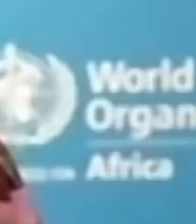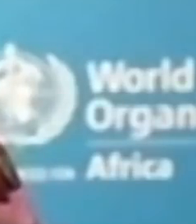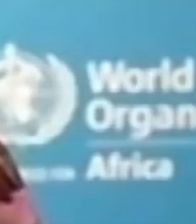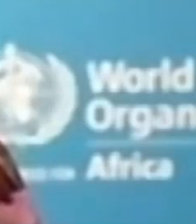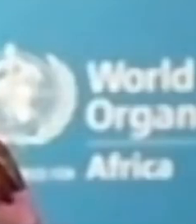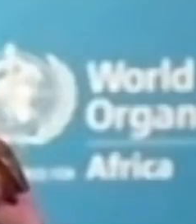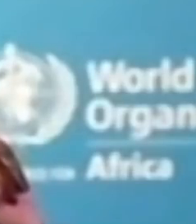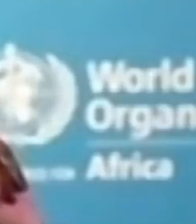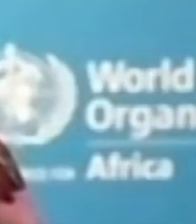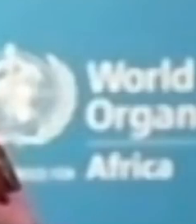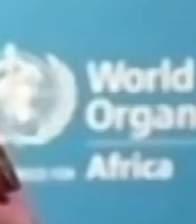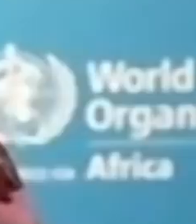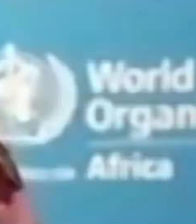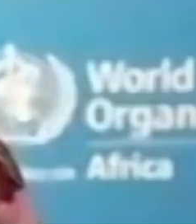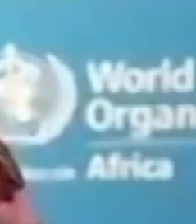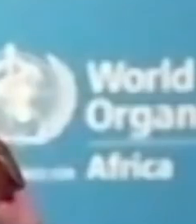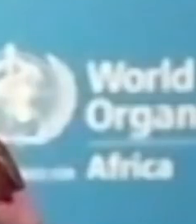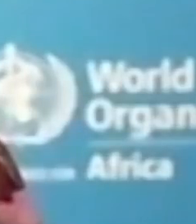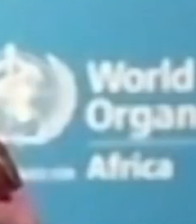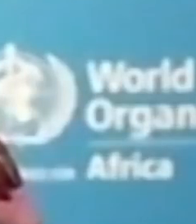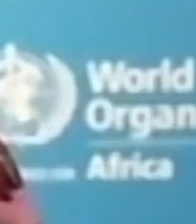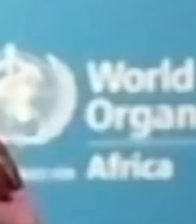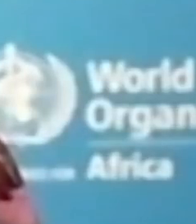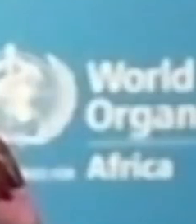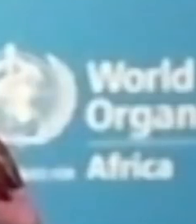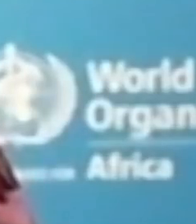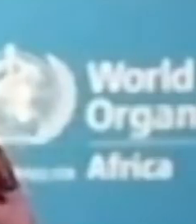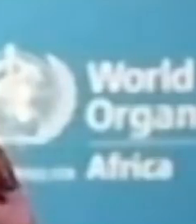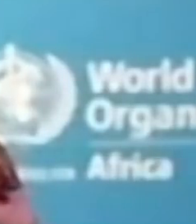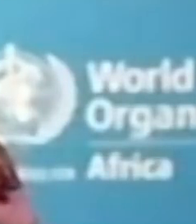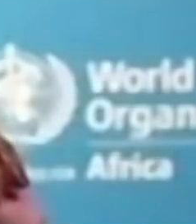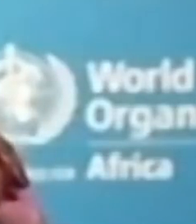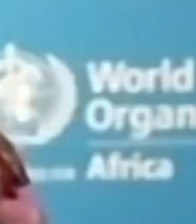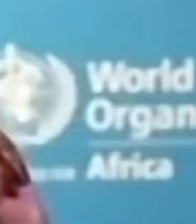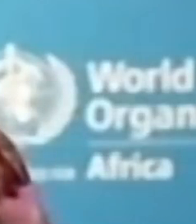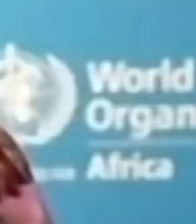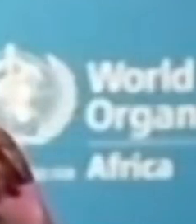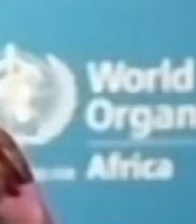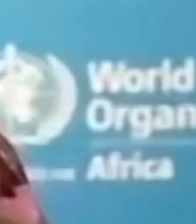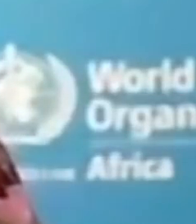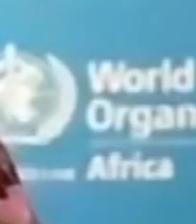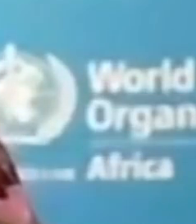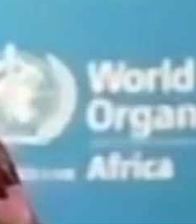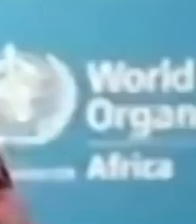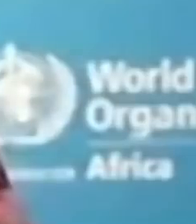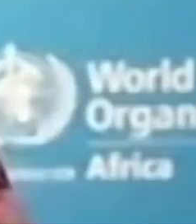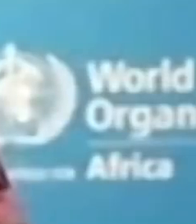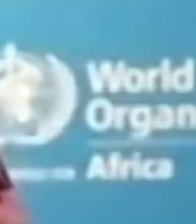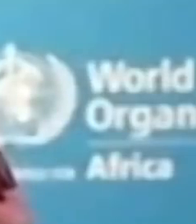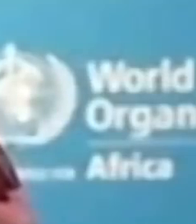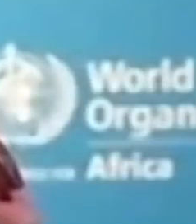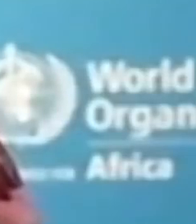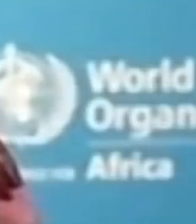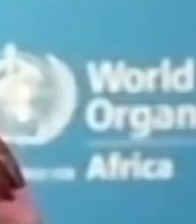extremely challenging. There is always a need to balance. We encourage very much the use of data, so that when a government decides not to lock down a